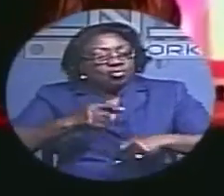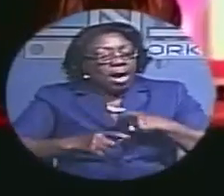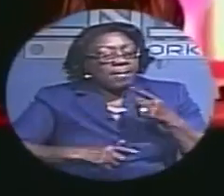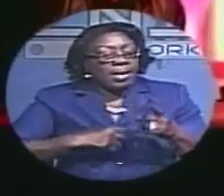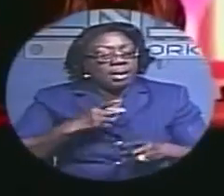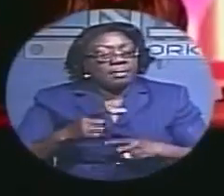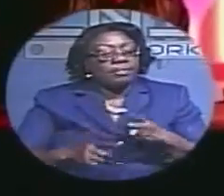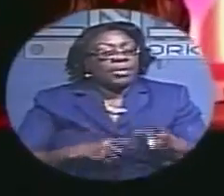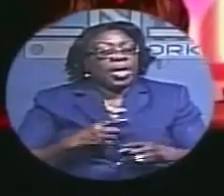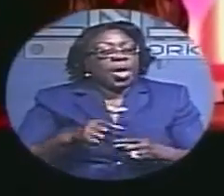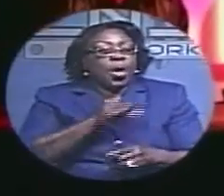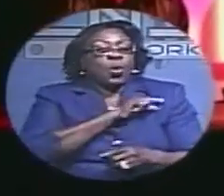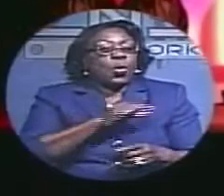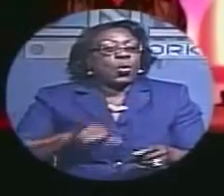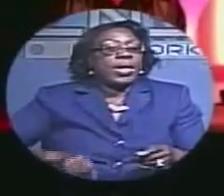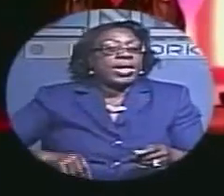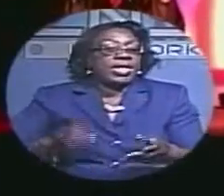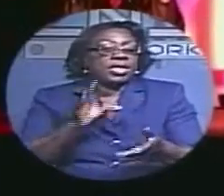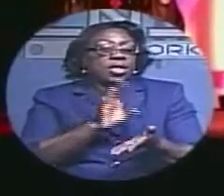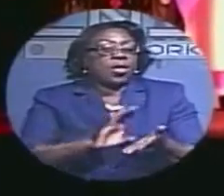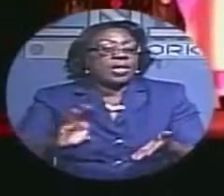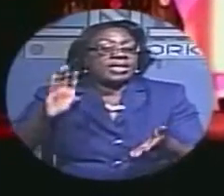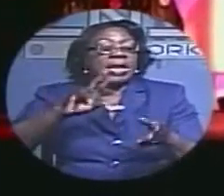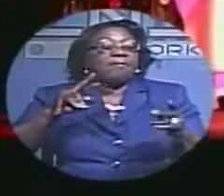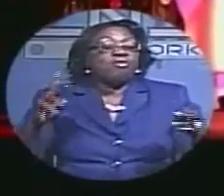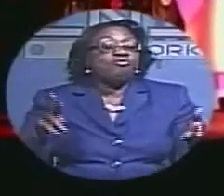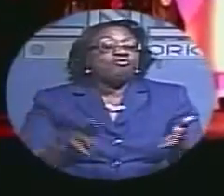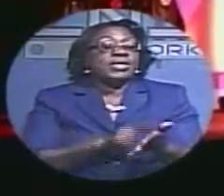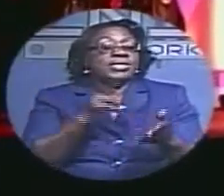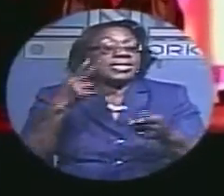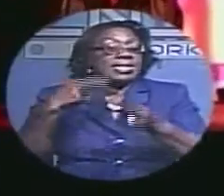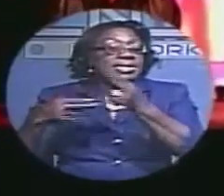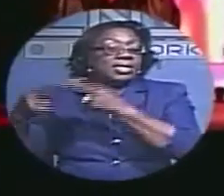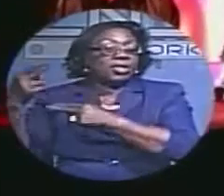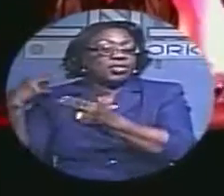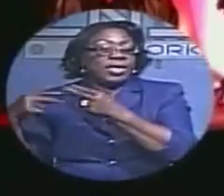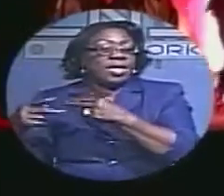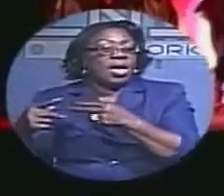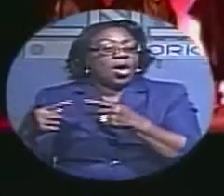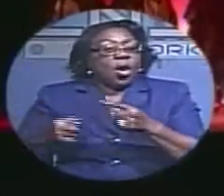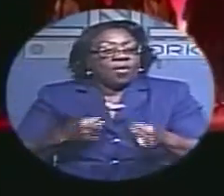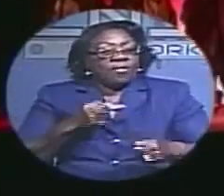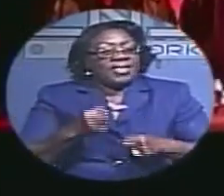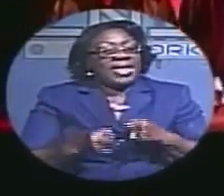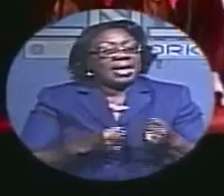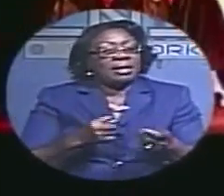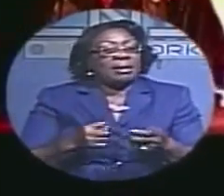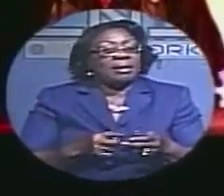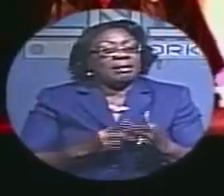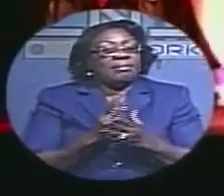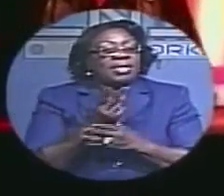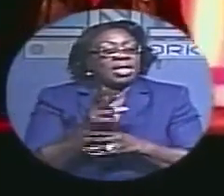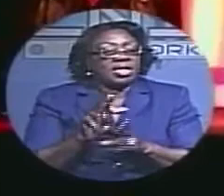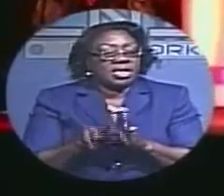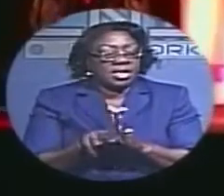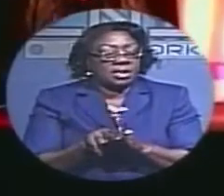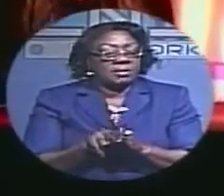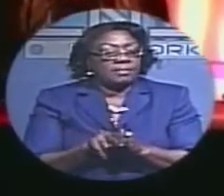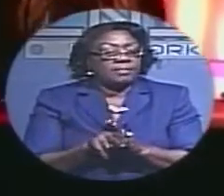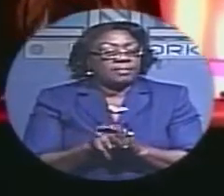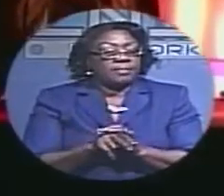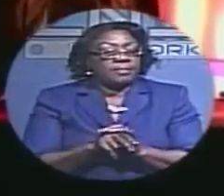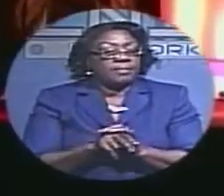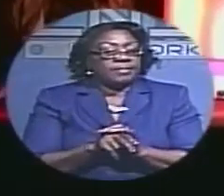Queens College has a rich history of theater productions, with timeless classics like Joseph and the amazing Technicolor